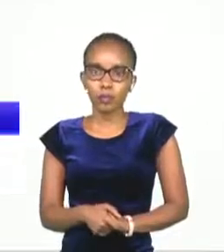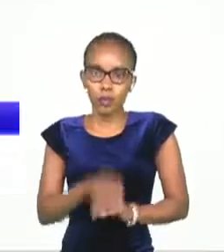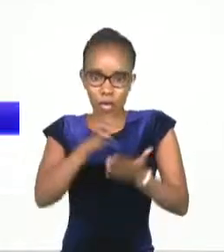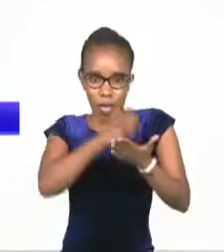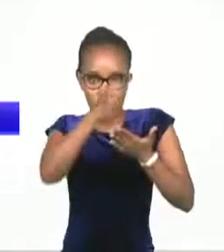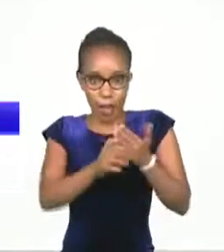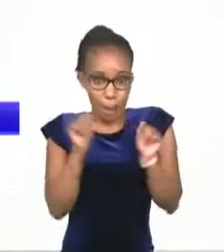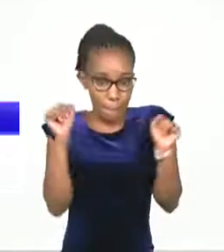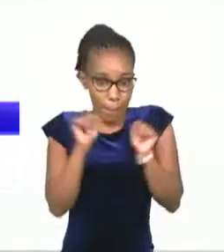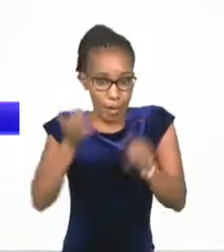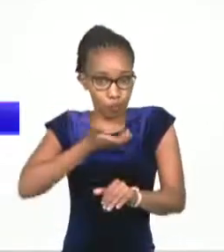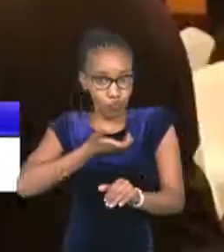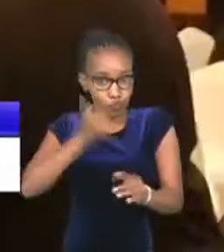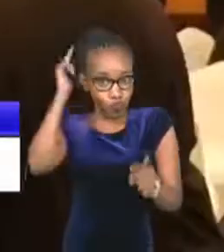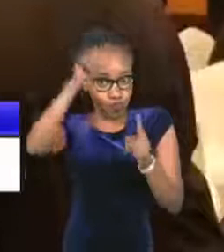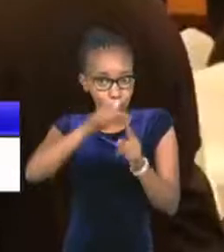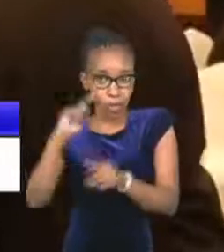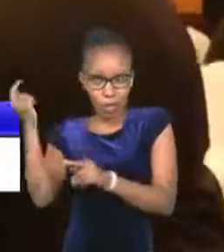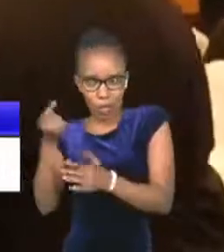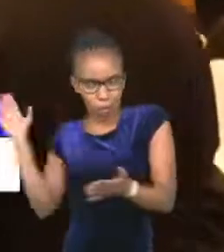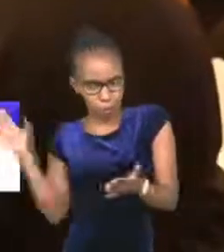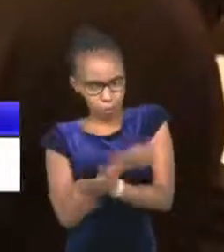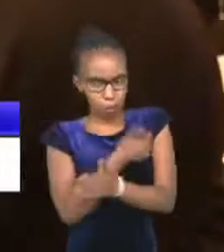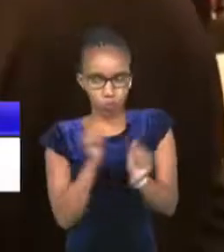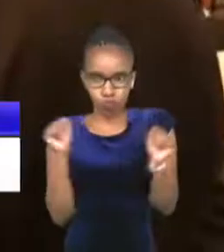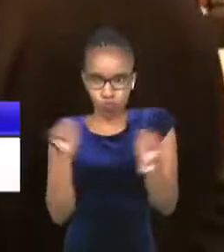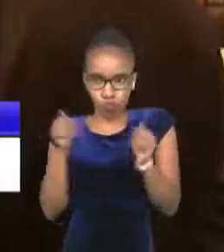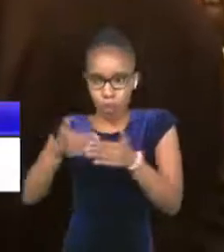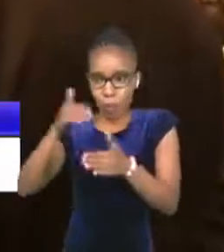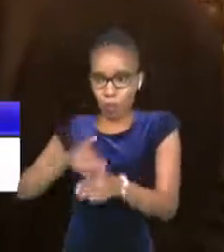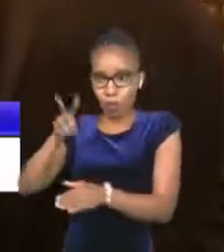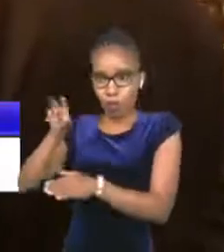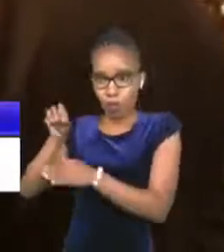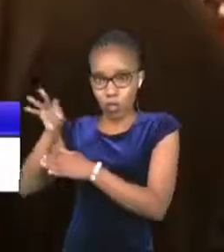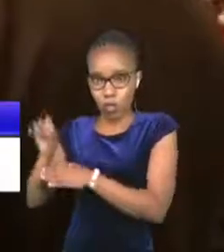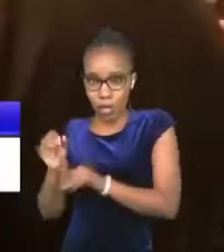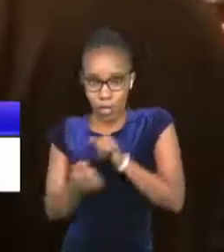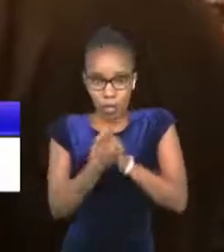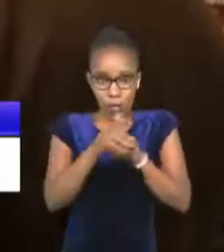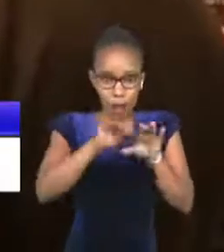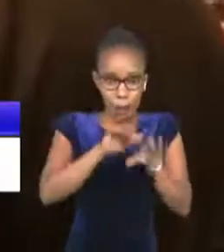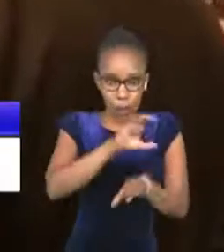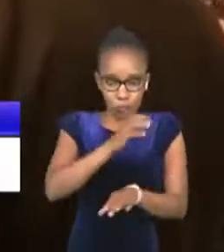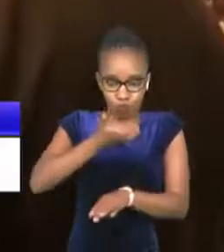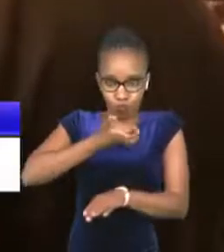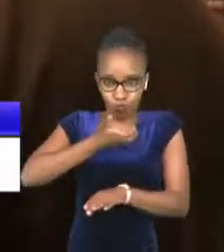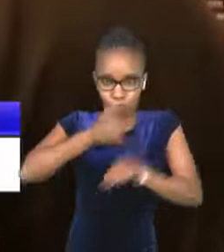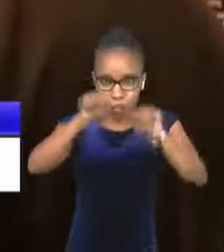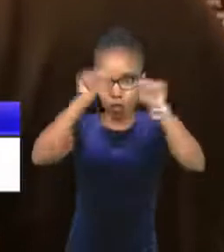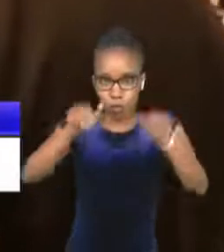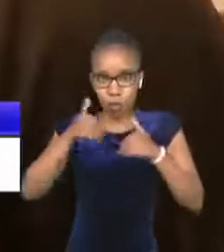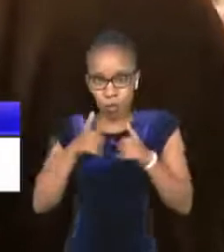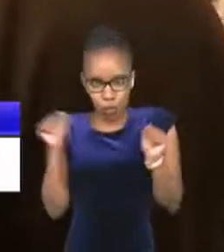The End Malaria Council is mandated to see Kenya eradicate malaria by 2030. The 11-member council will also establish systems for